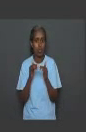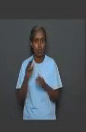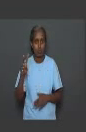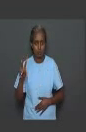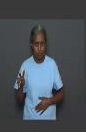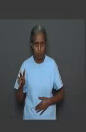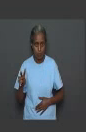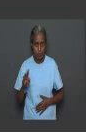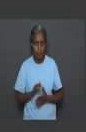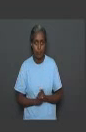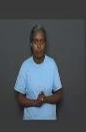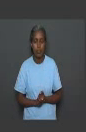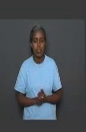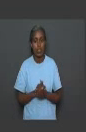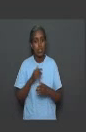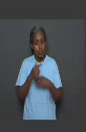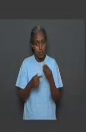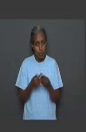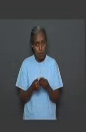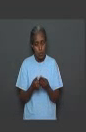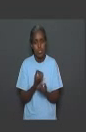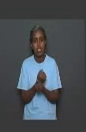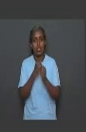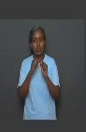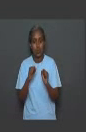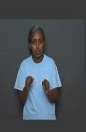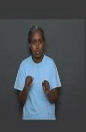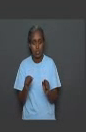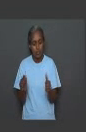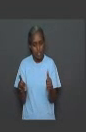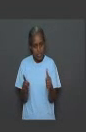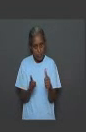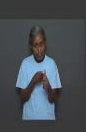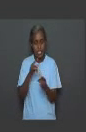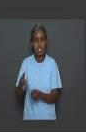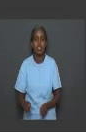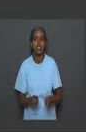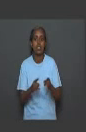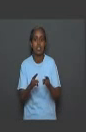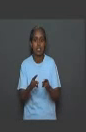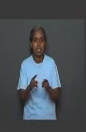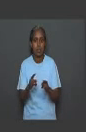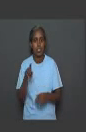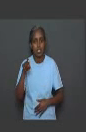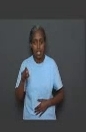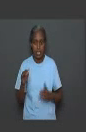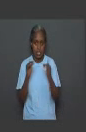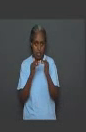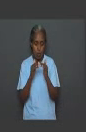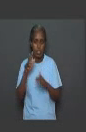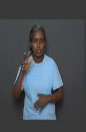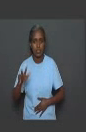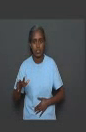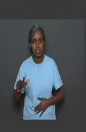y is 2. So the solution for the first system is